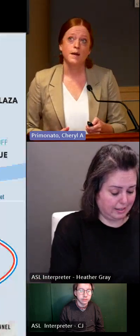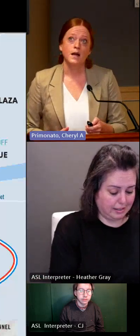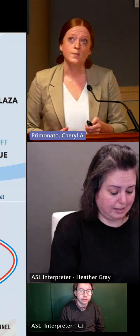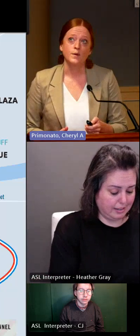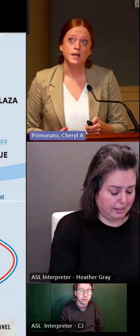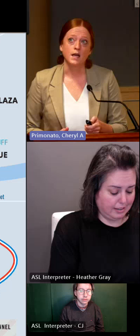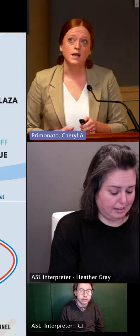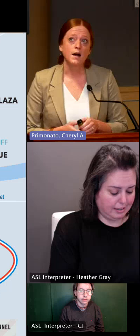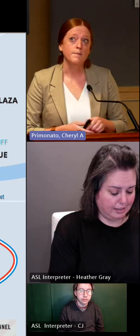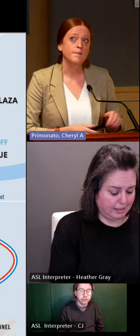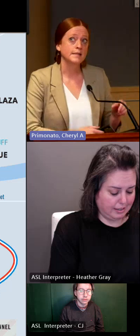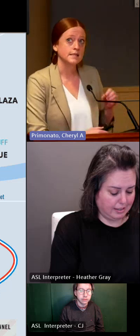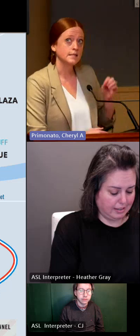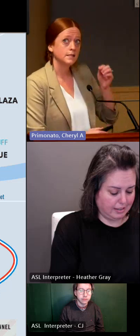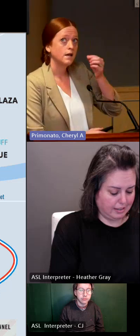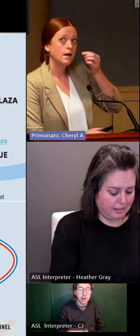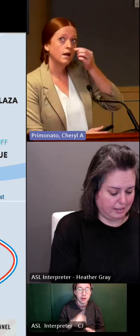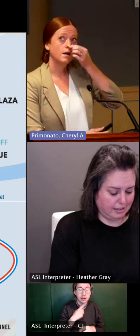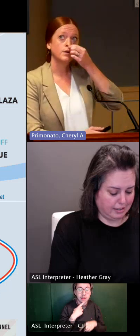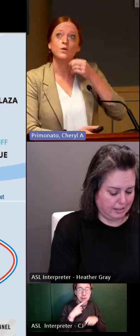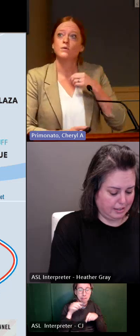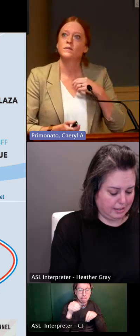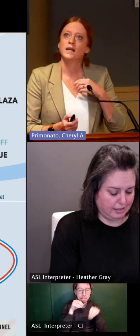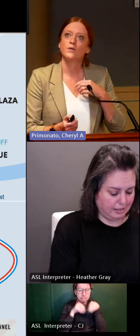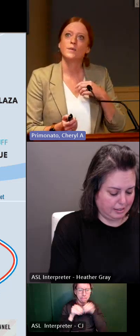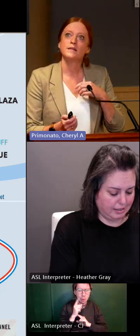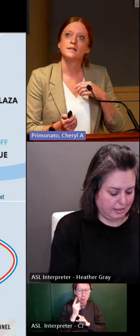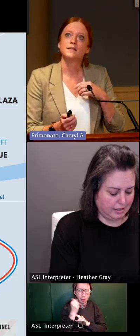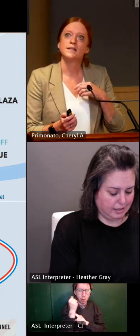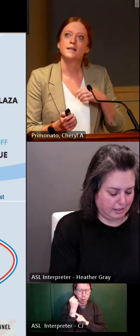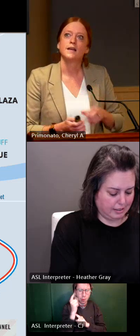Actually, let me back up one second. Buses.